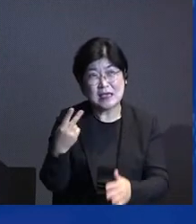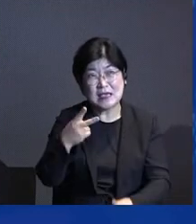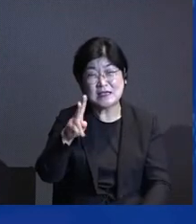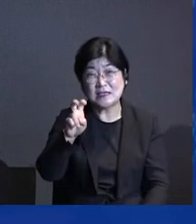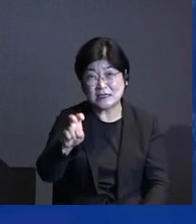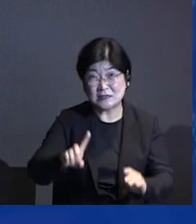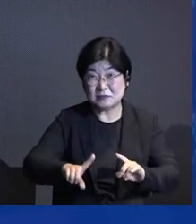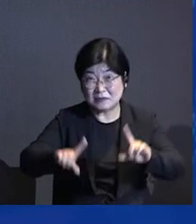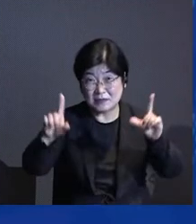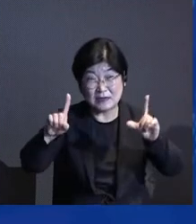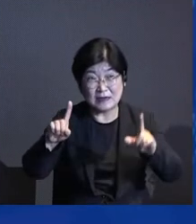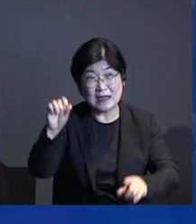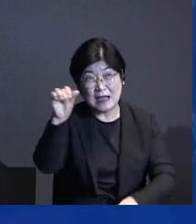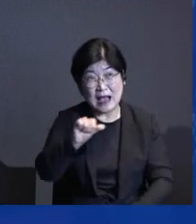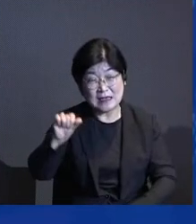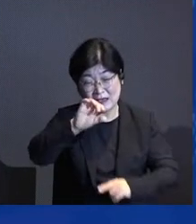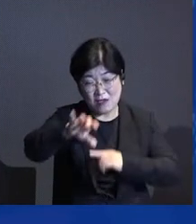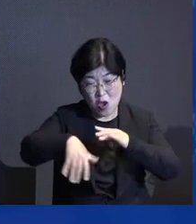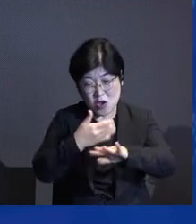for Asian Innovation.